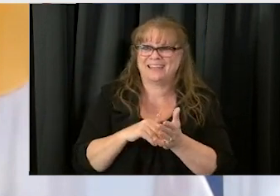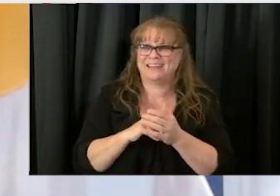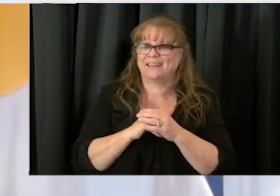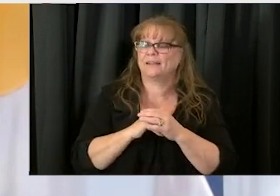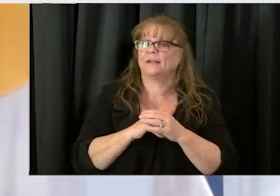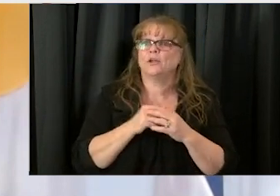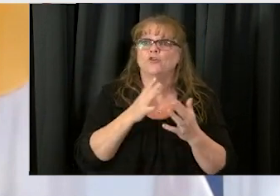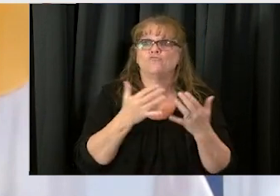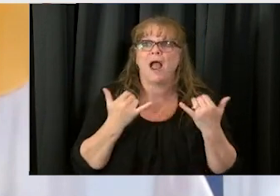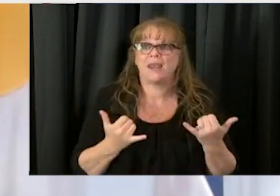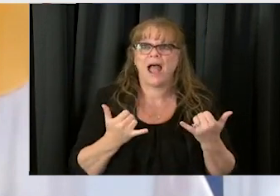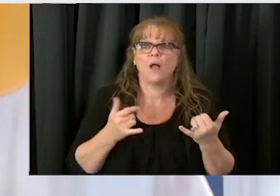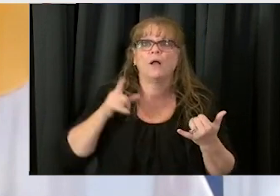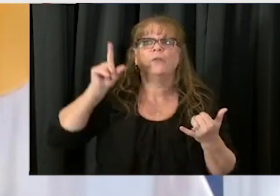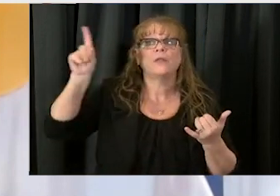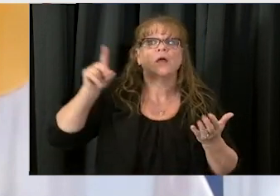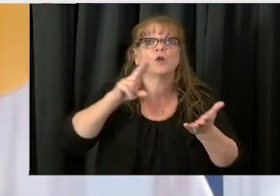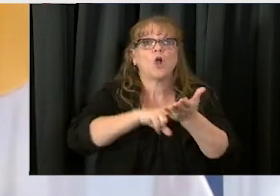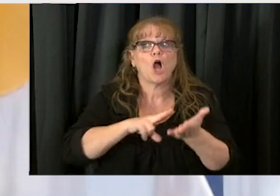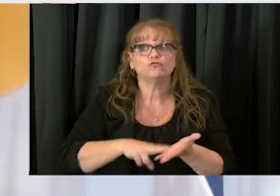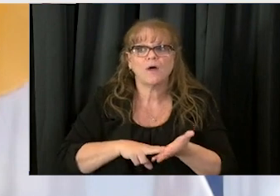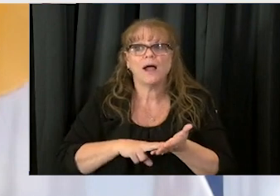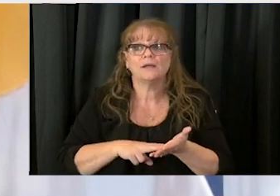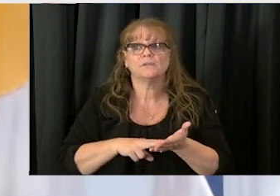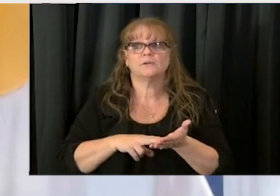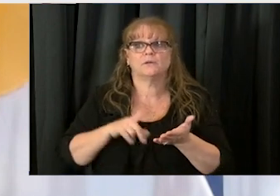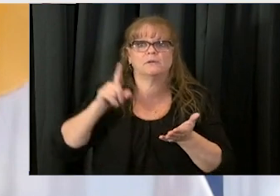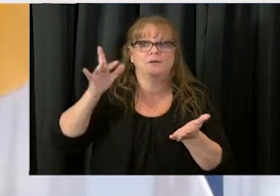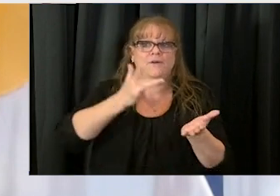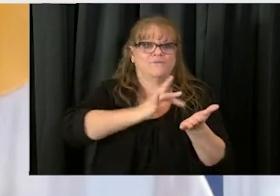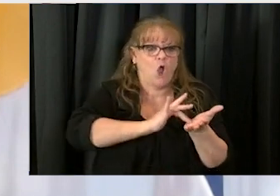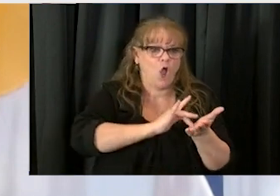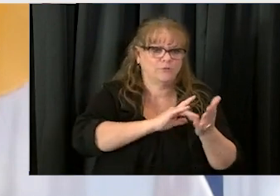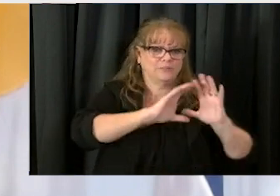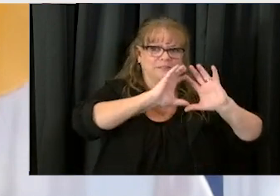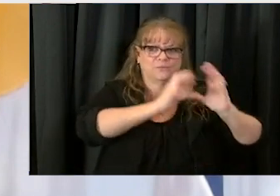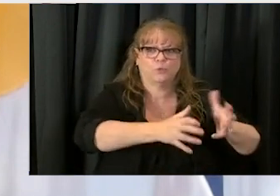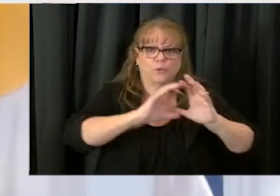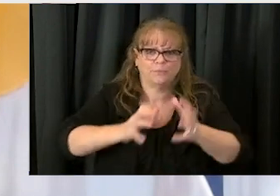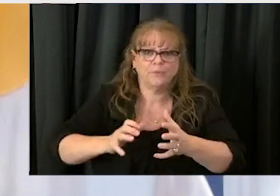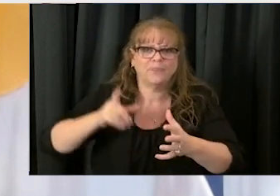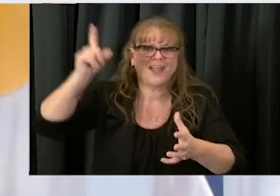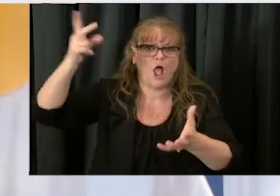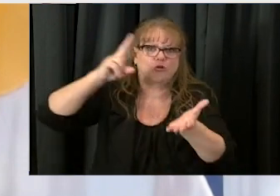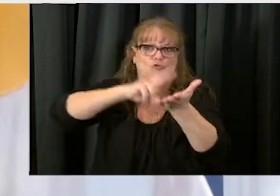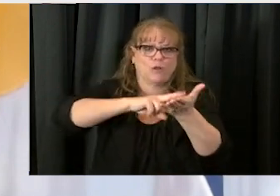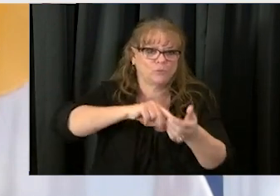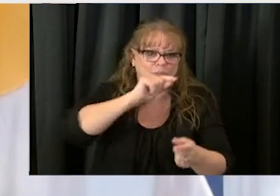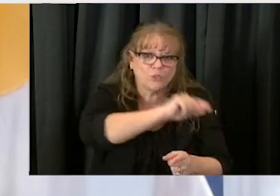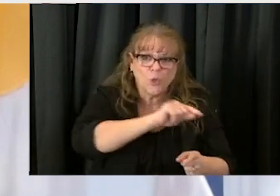on CVS and Walgreens for that partnership. And we are continuing to make sure that they deliver on what was promised.